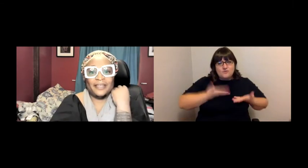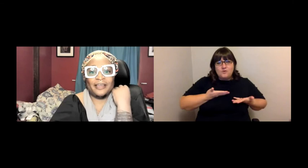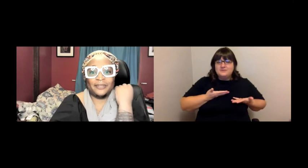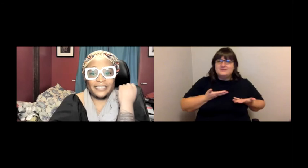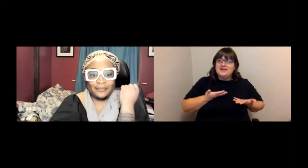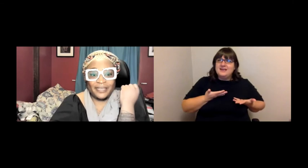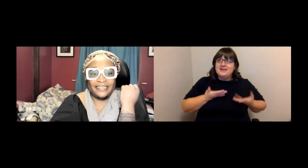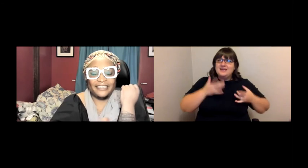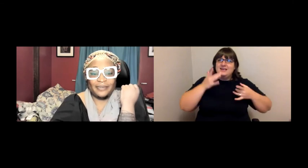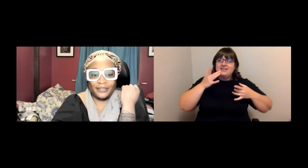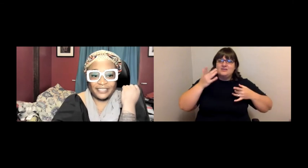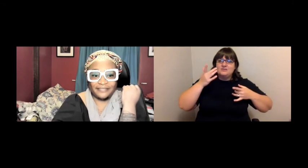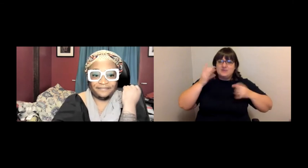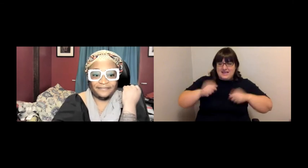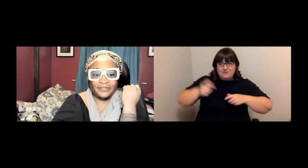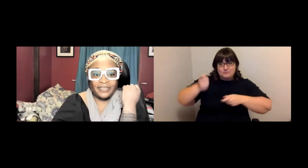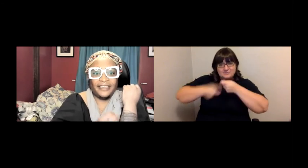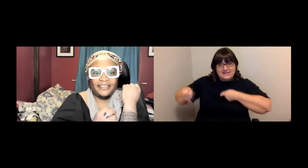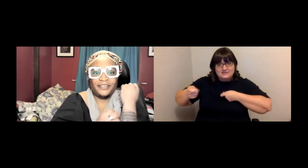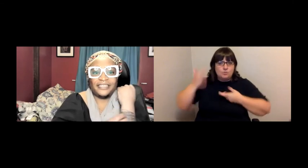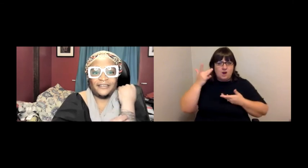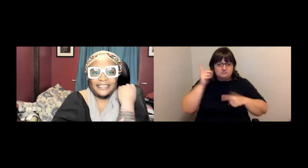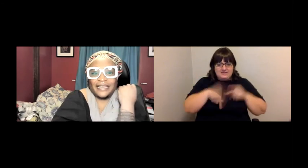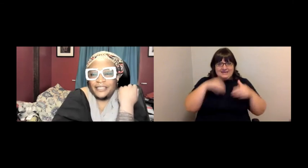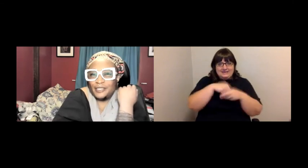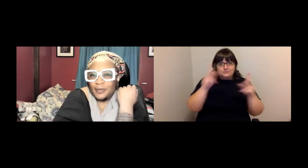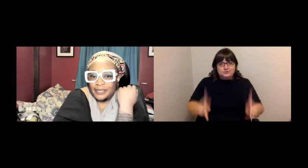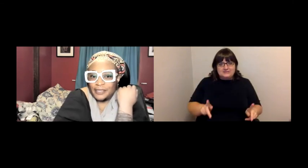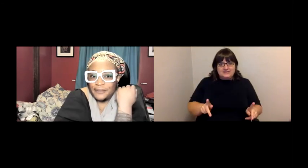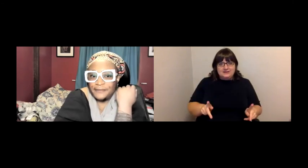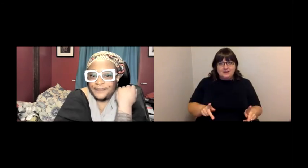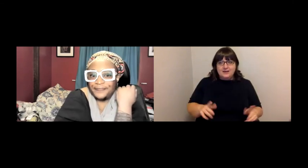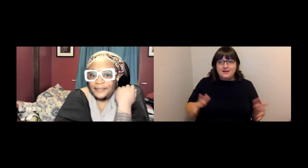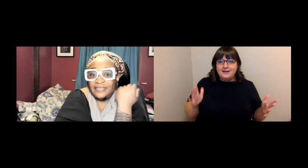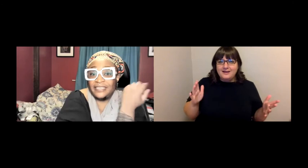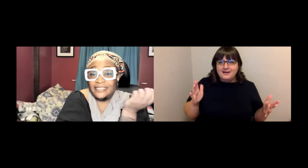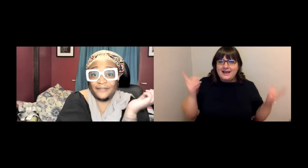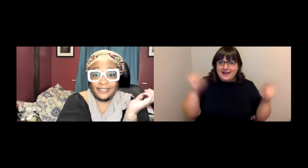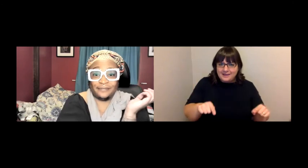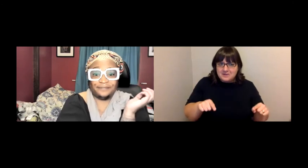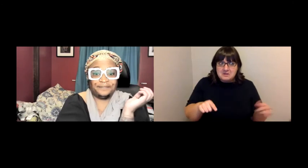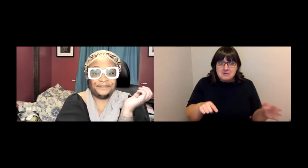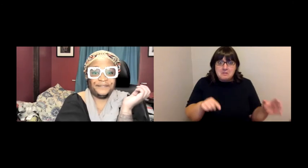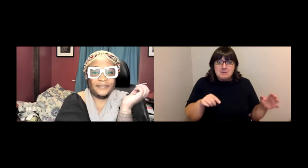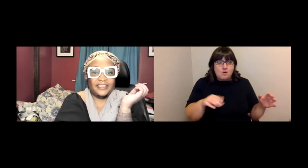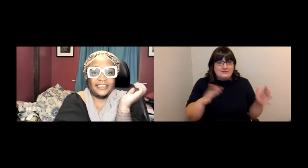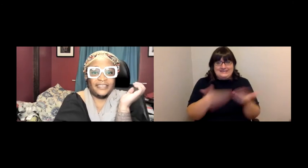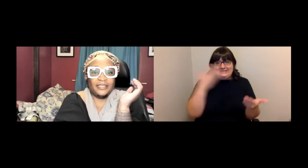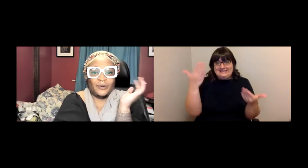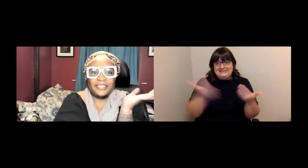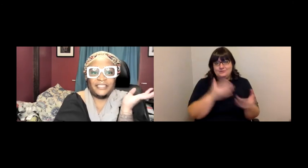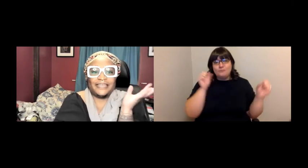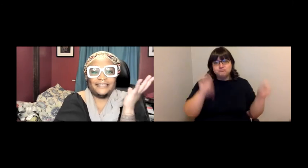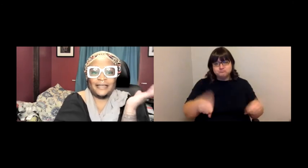because we cannot participate in person. Turns out it's actually super possible, even easy for some.